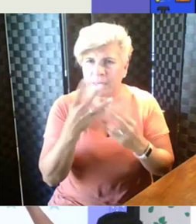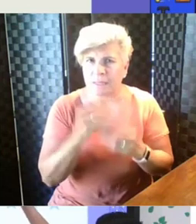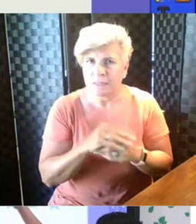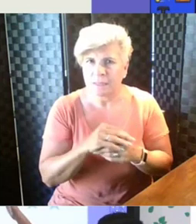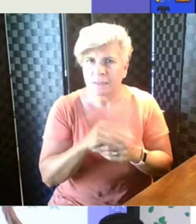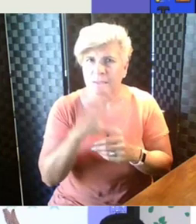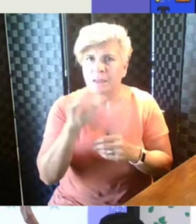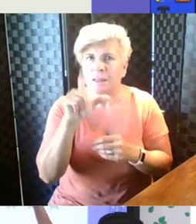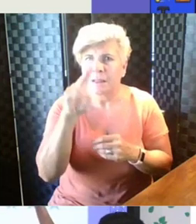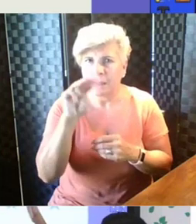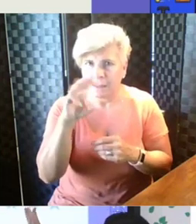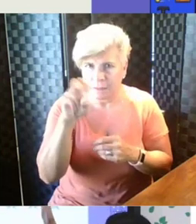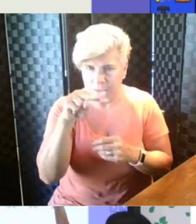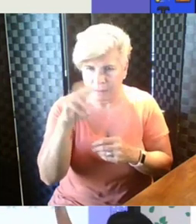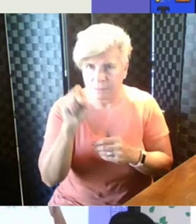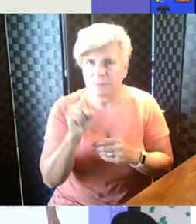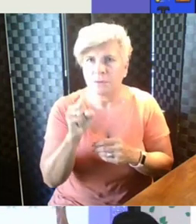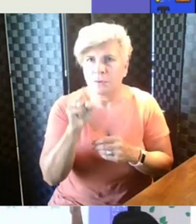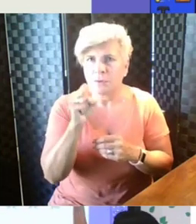Columns go up and down,